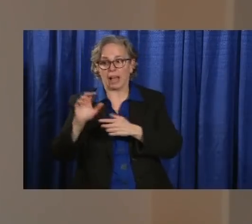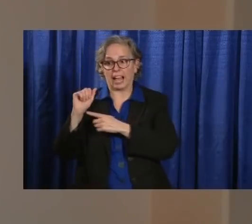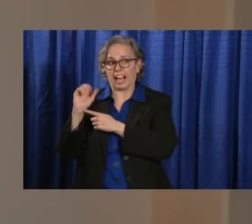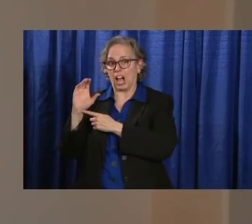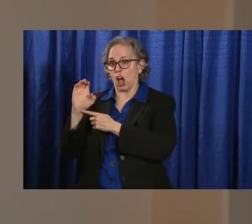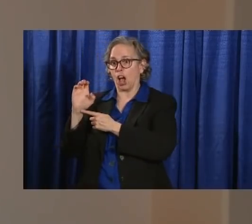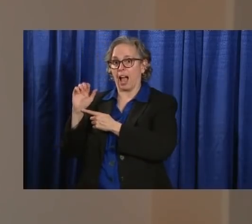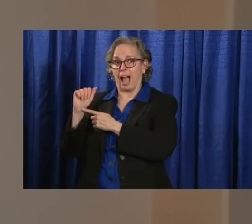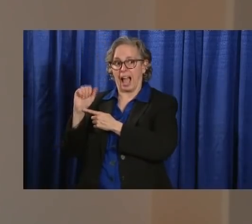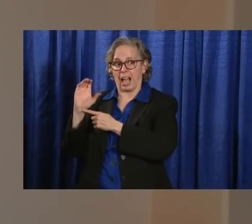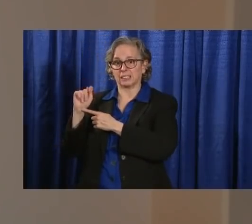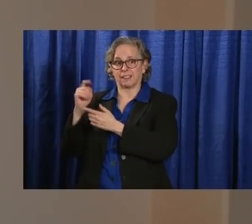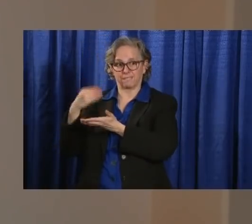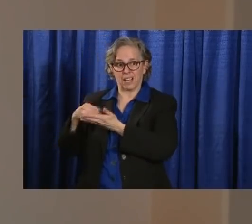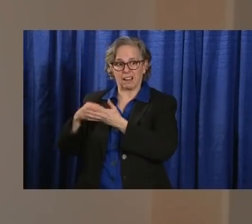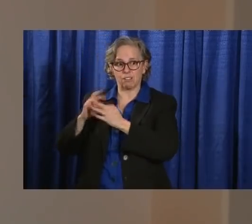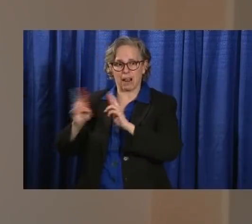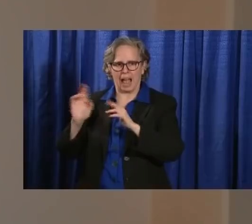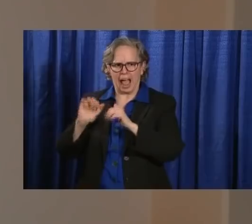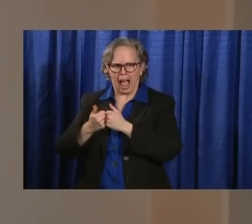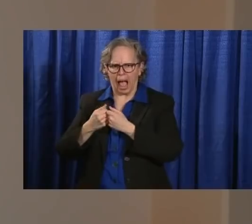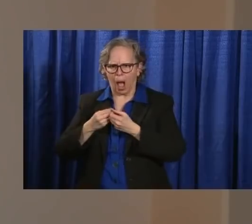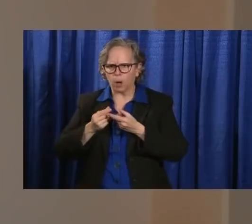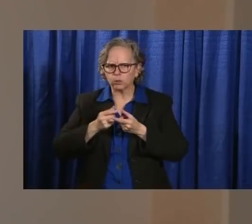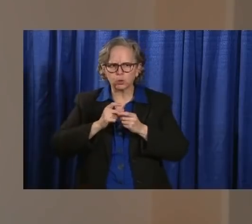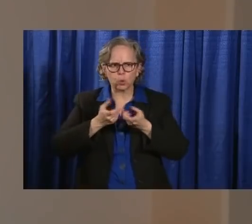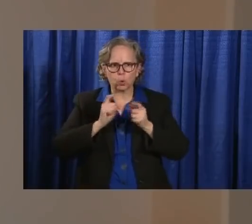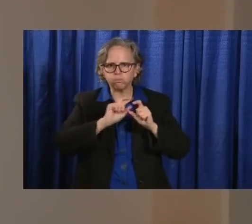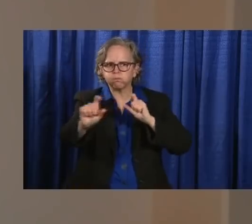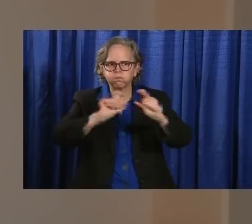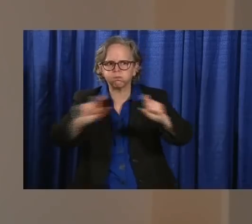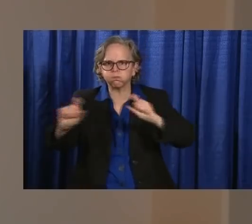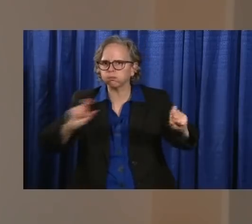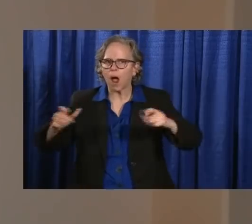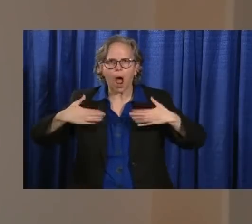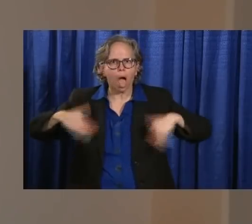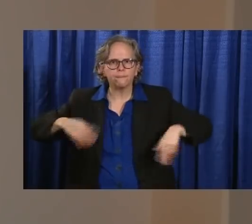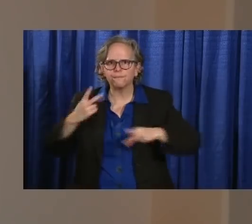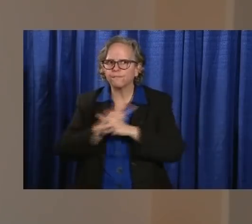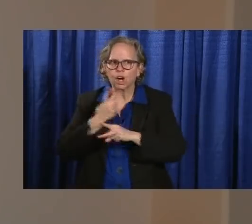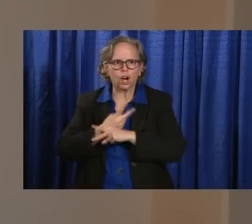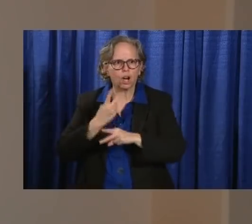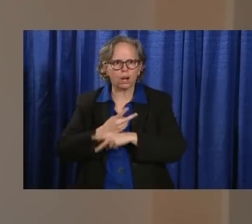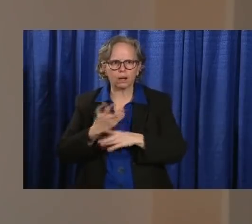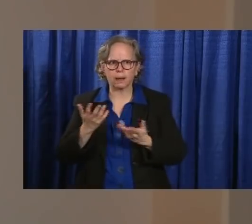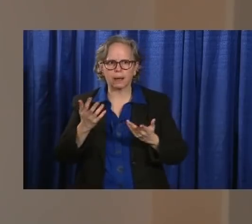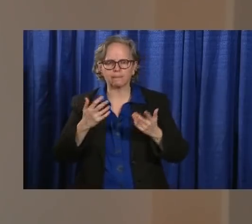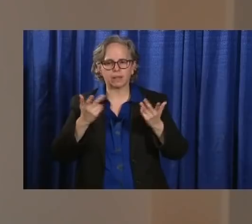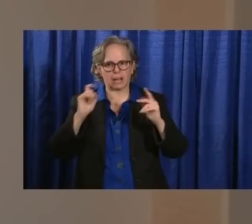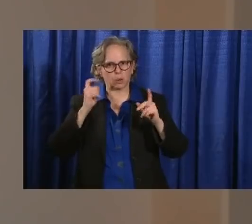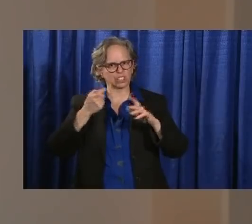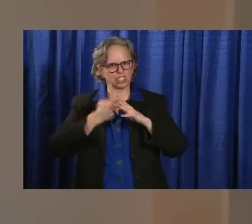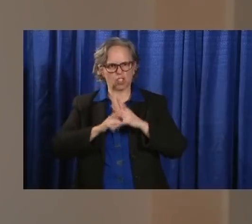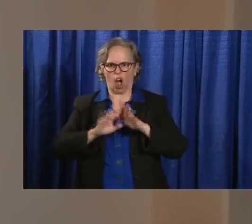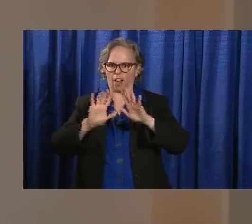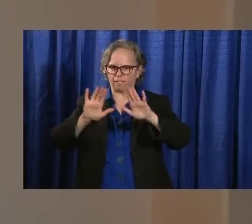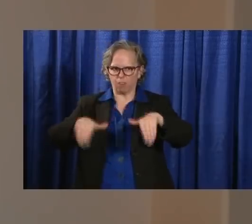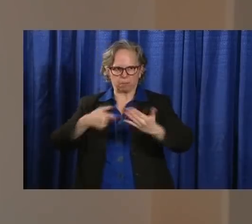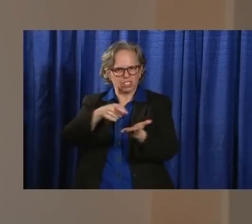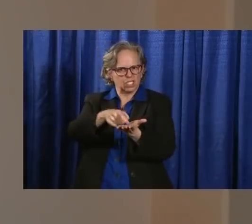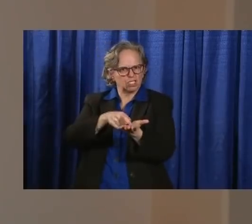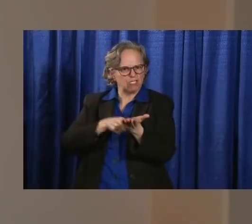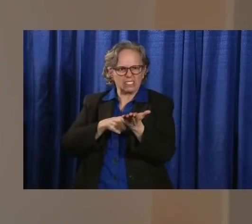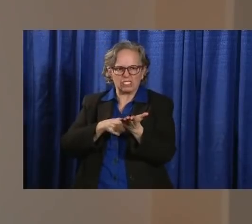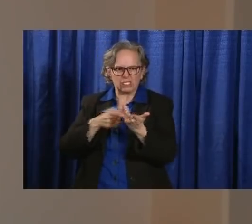for the distribution of that money. So that has to be built from scratch to make sure that we have a distribution to qualify people